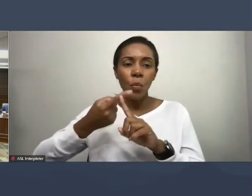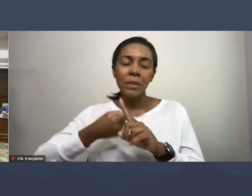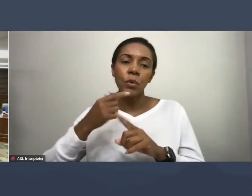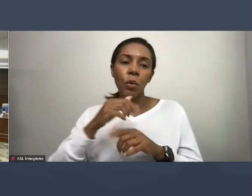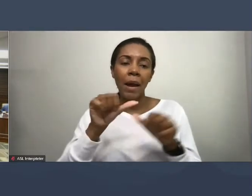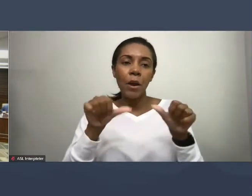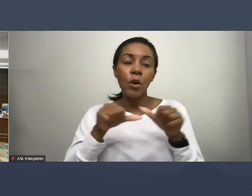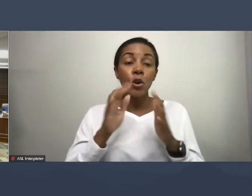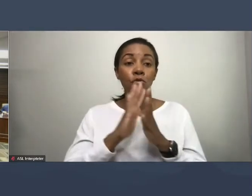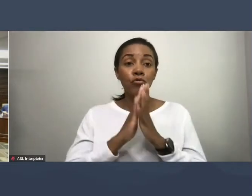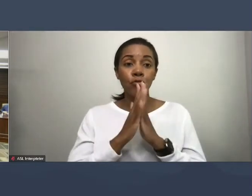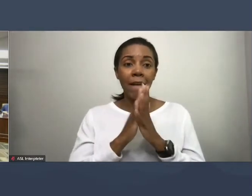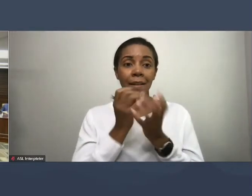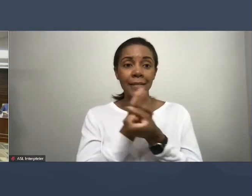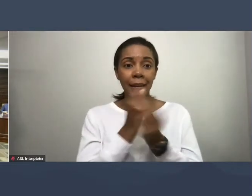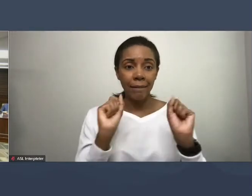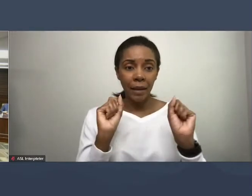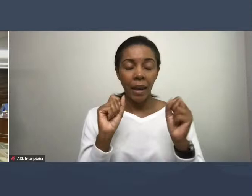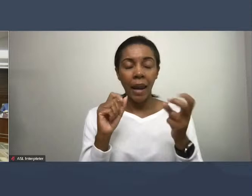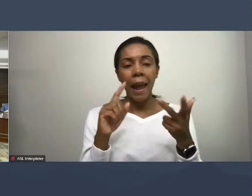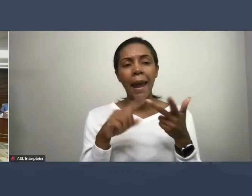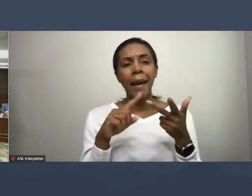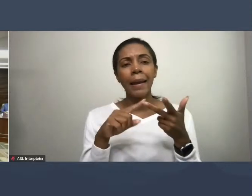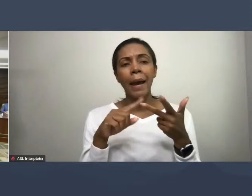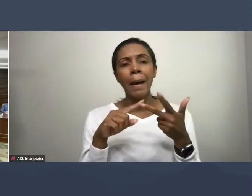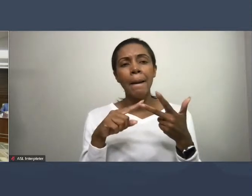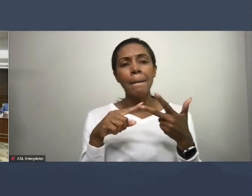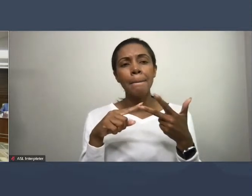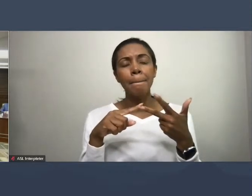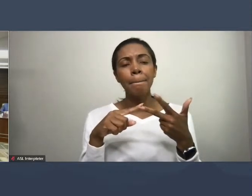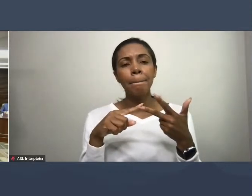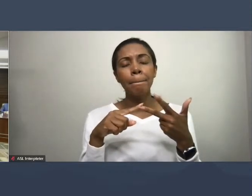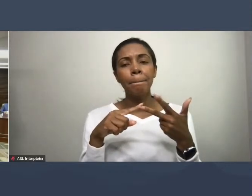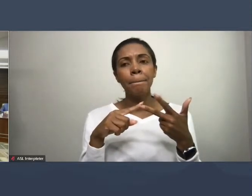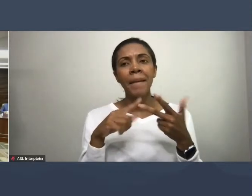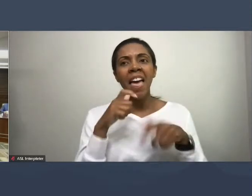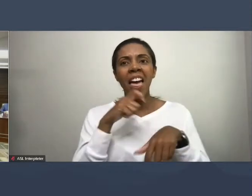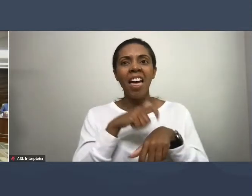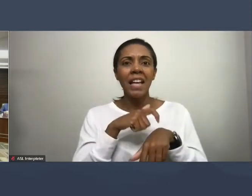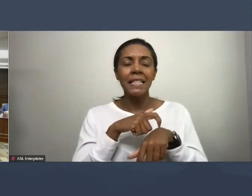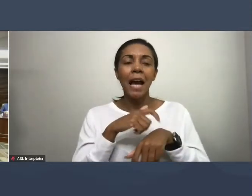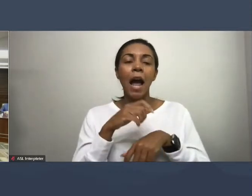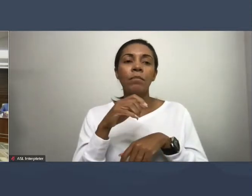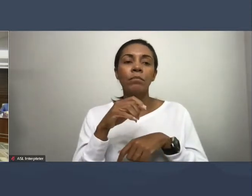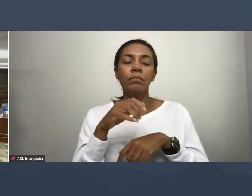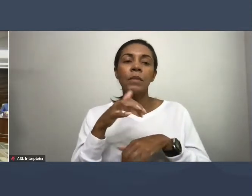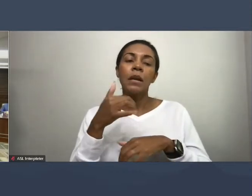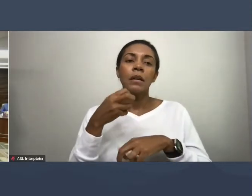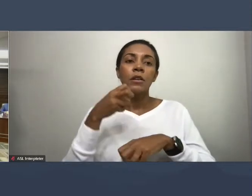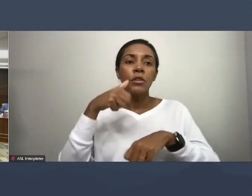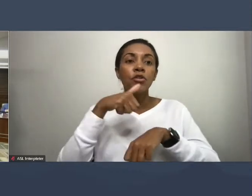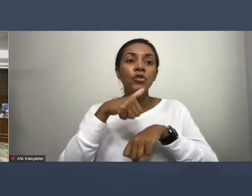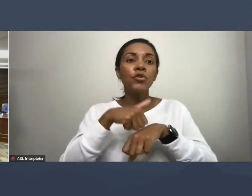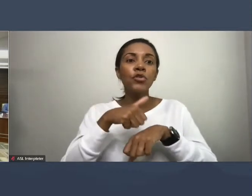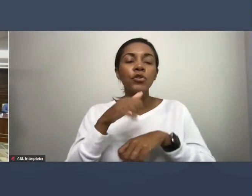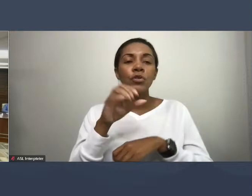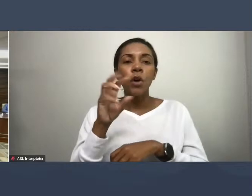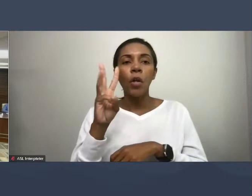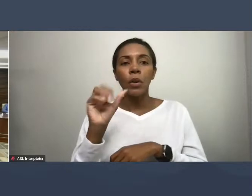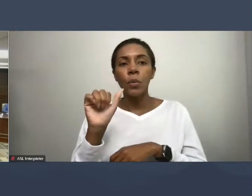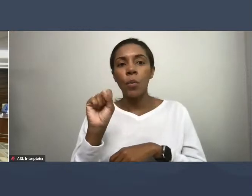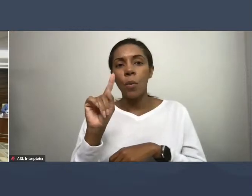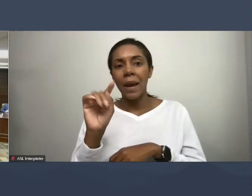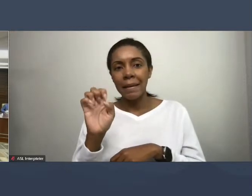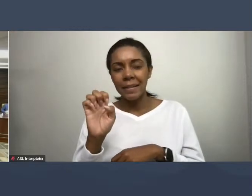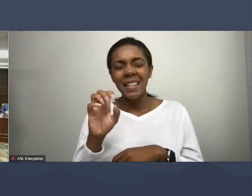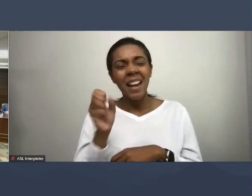Traffic safety and at the time solid waste, which we're working on. And there are a couple other